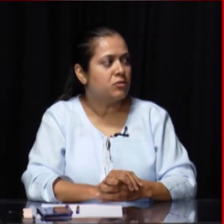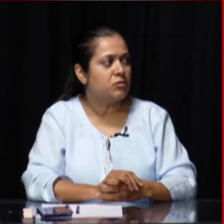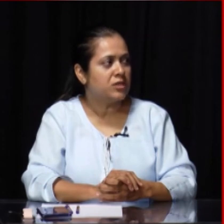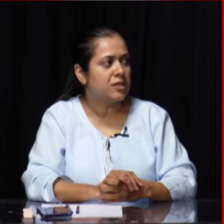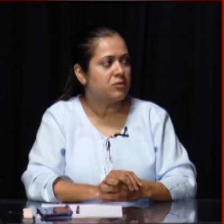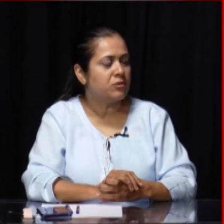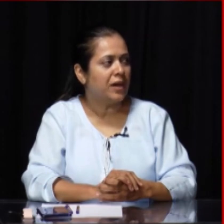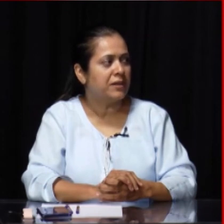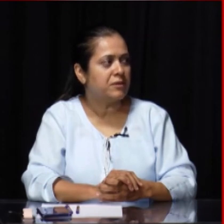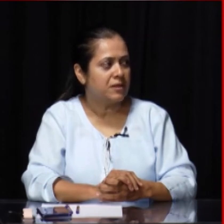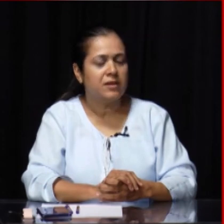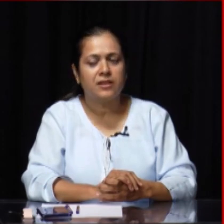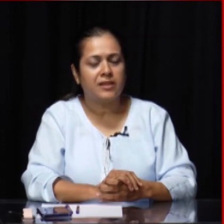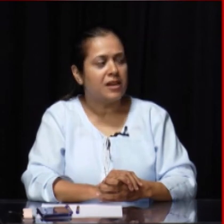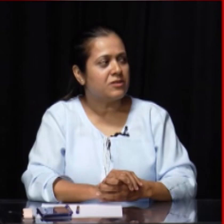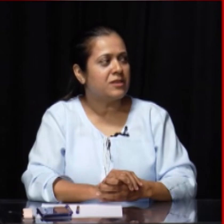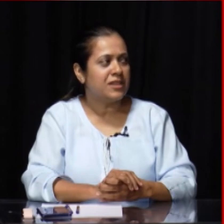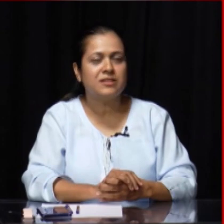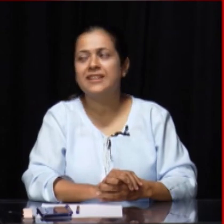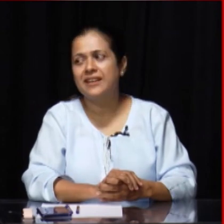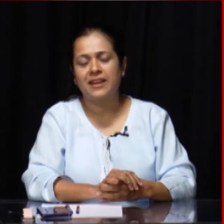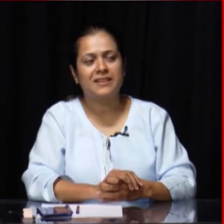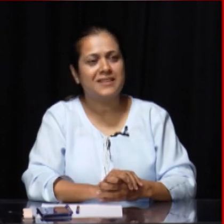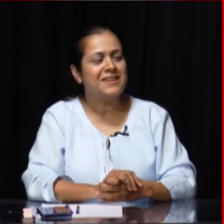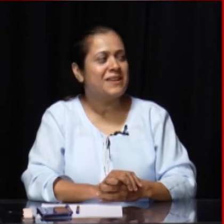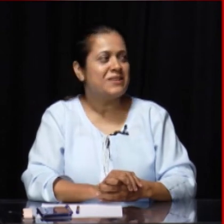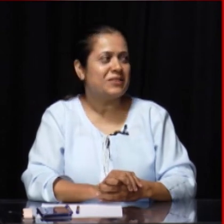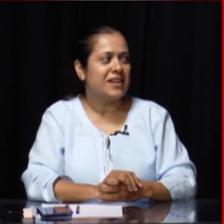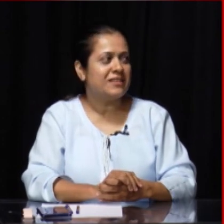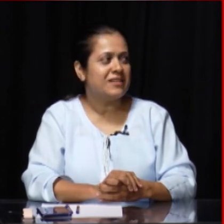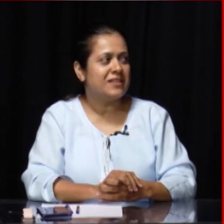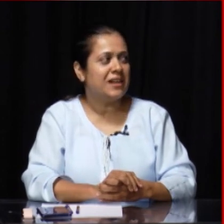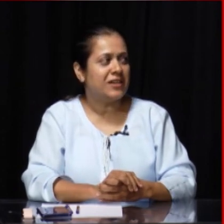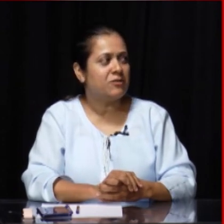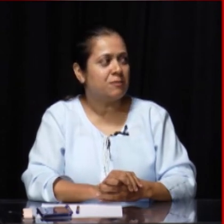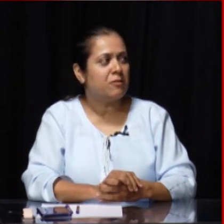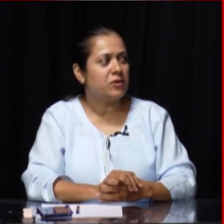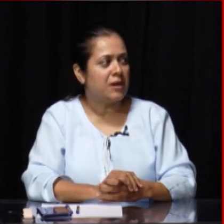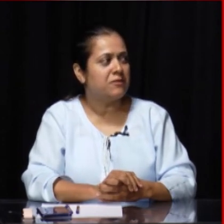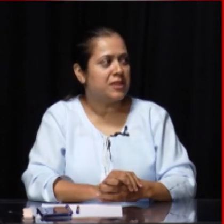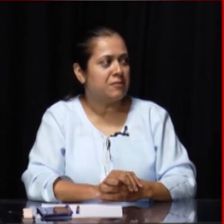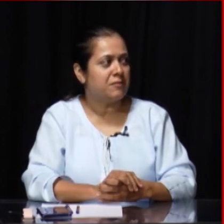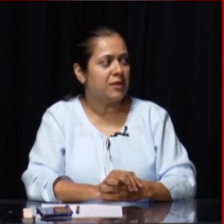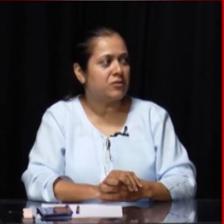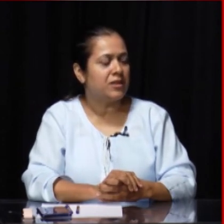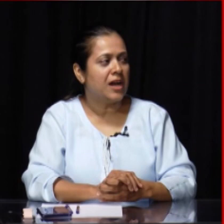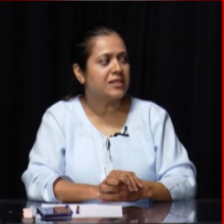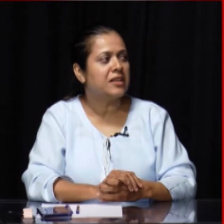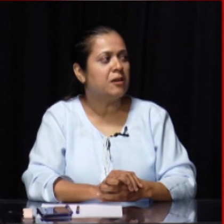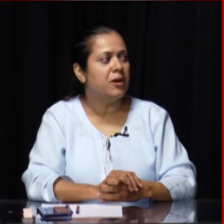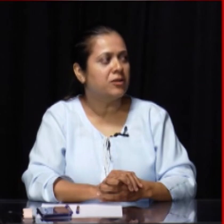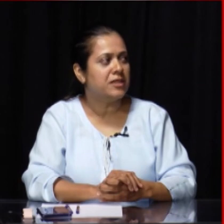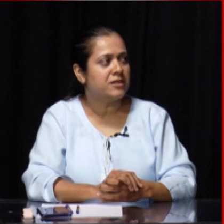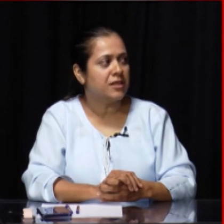my son has to go to sleep, so just get up tomorrow and next morning. So next, correct. So that is the reason I try to spend more time with him, so